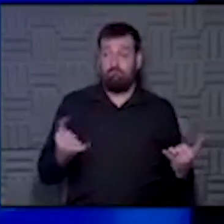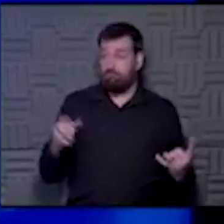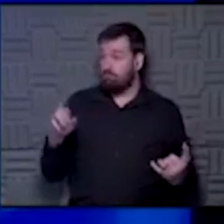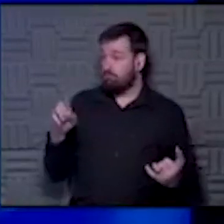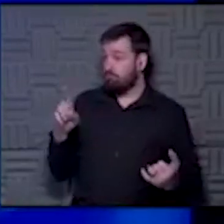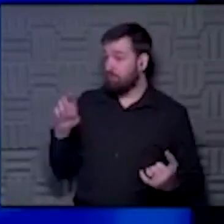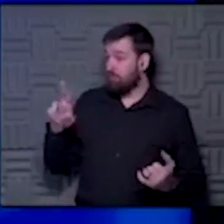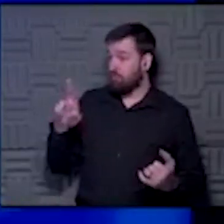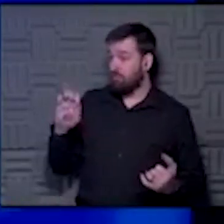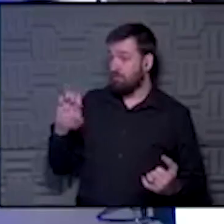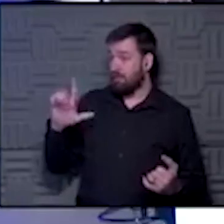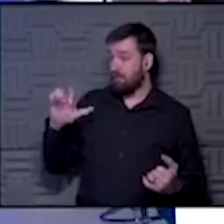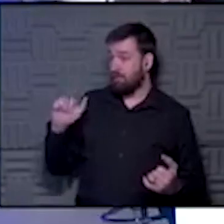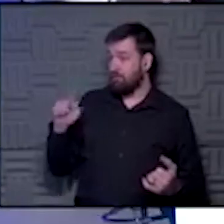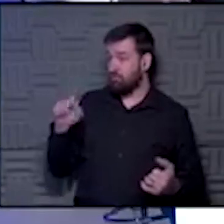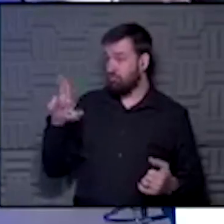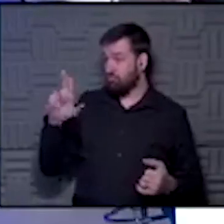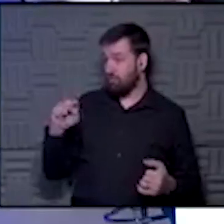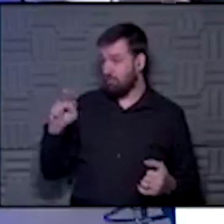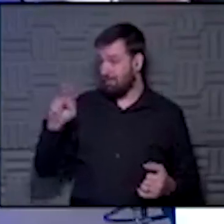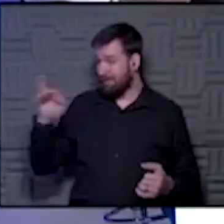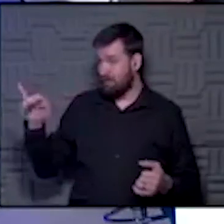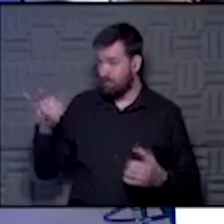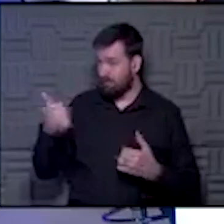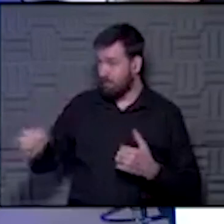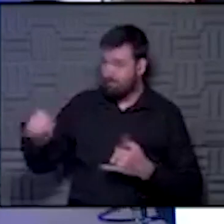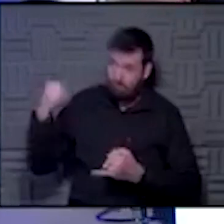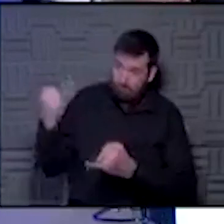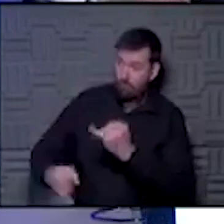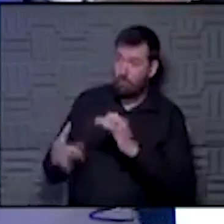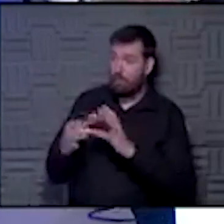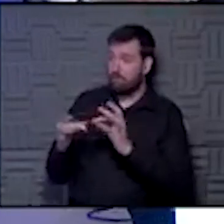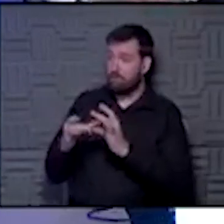Dr. Al-Truni, any final thoughts for the day?